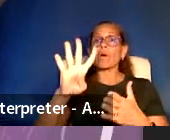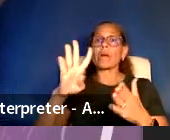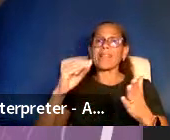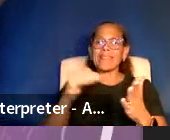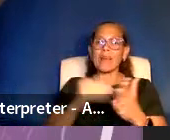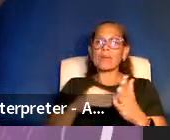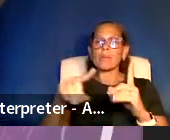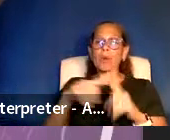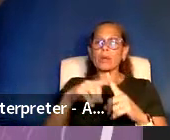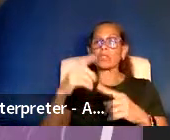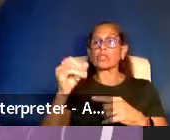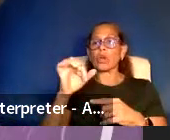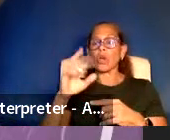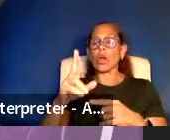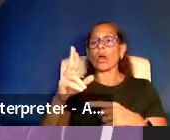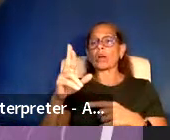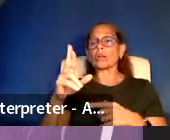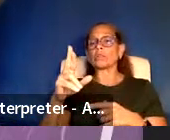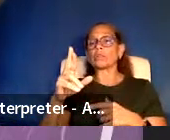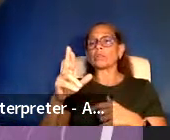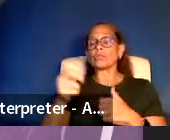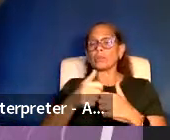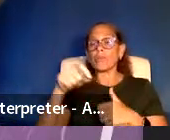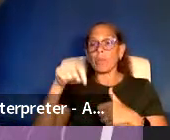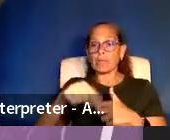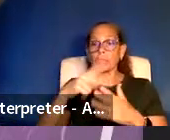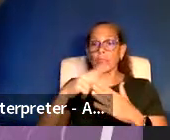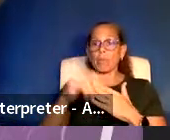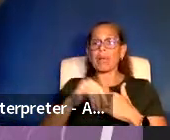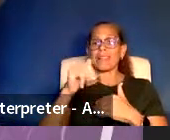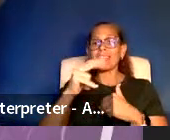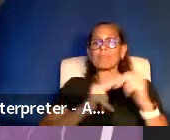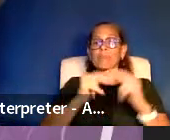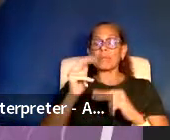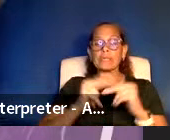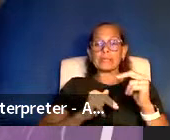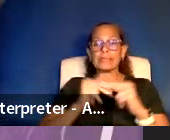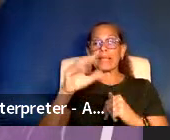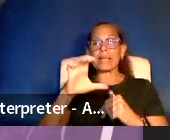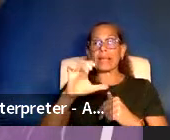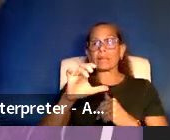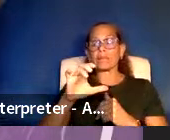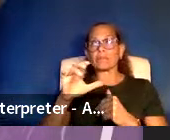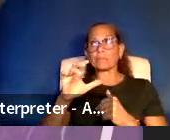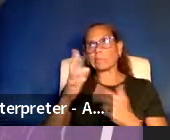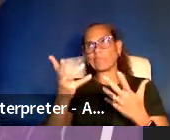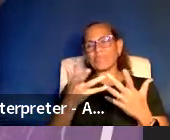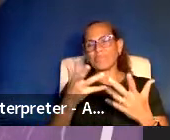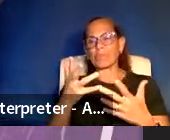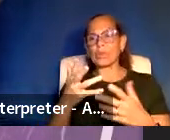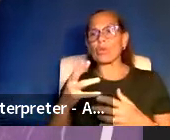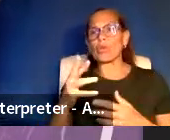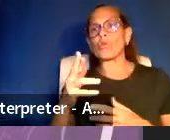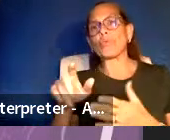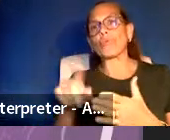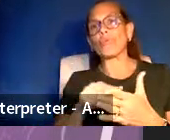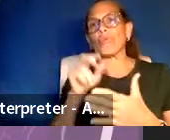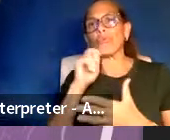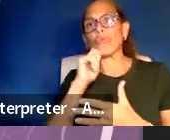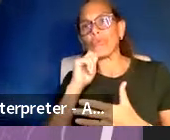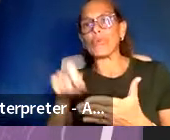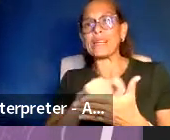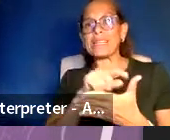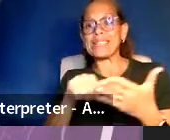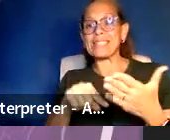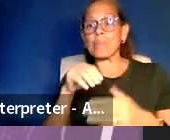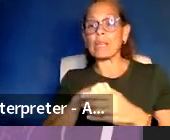trips from this project. This is building in climate racism into a